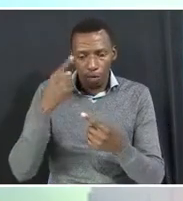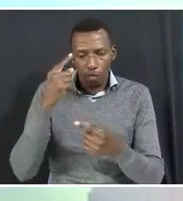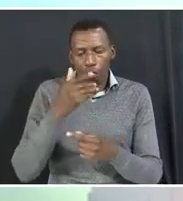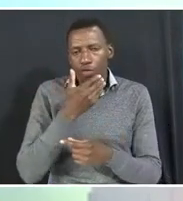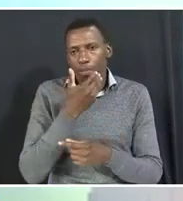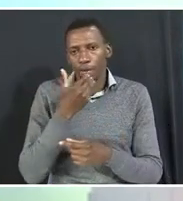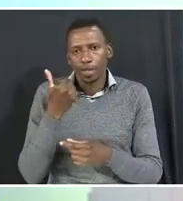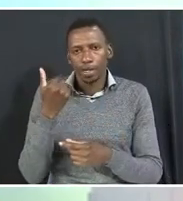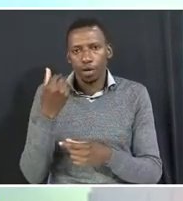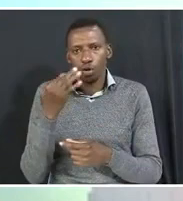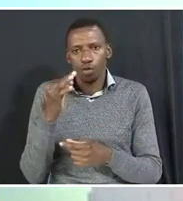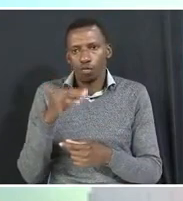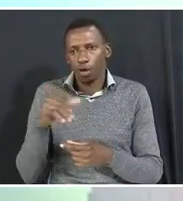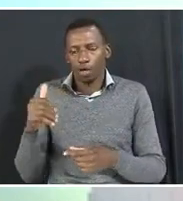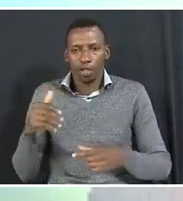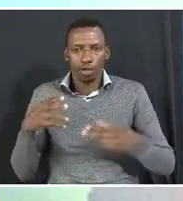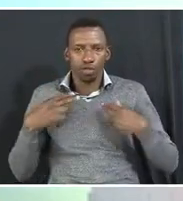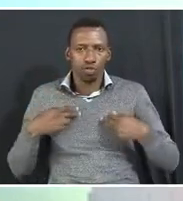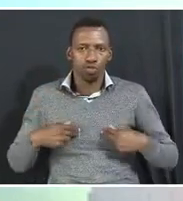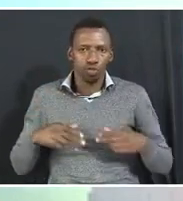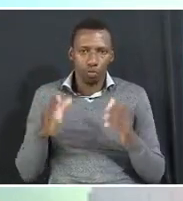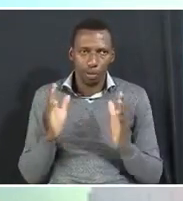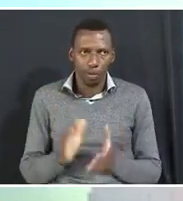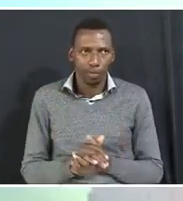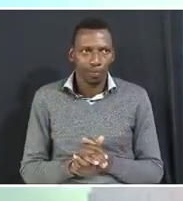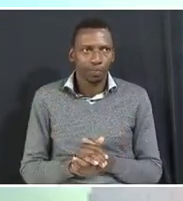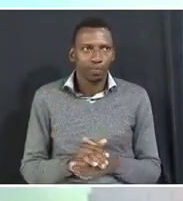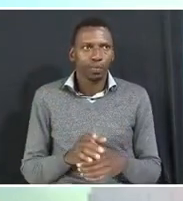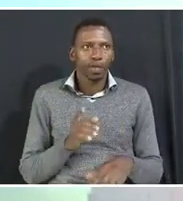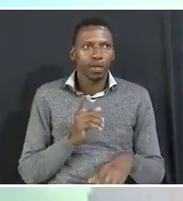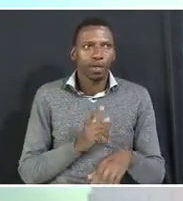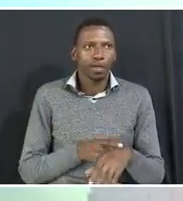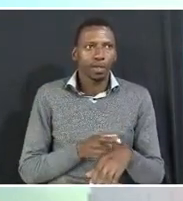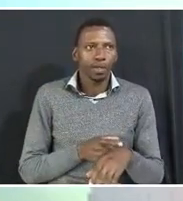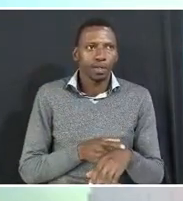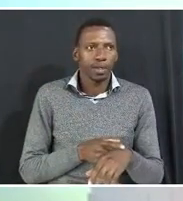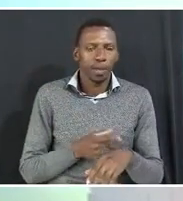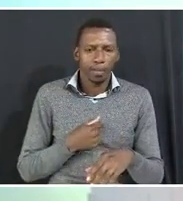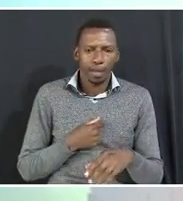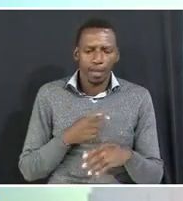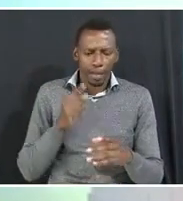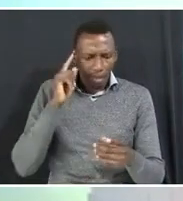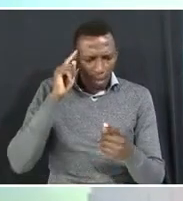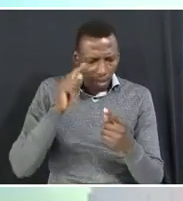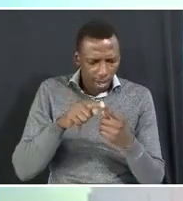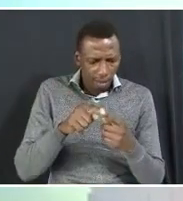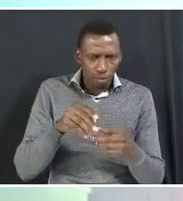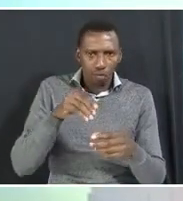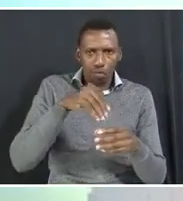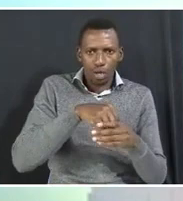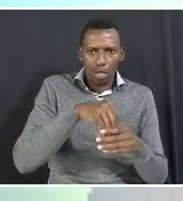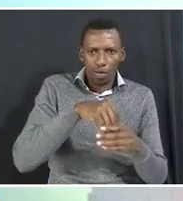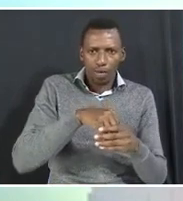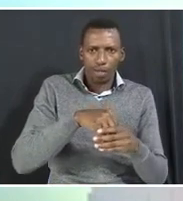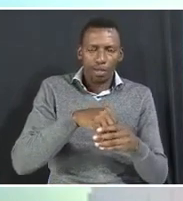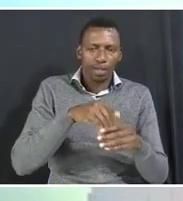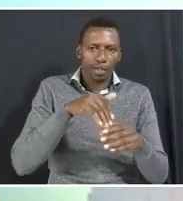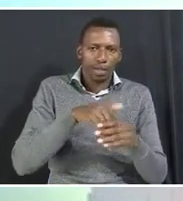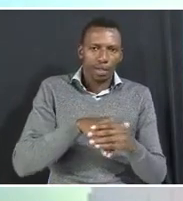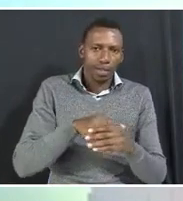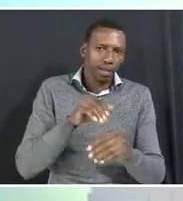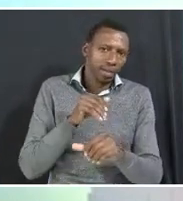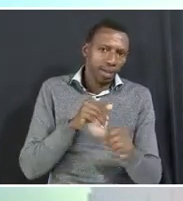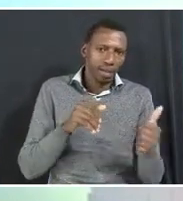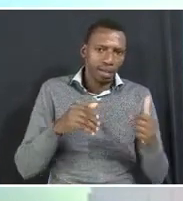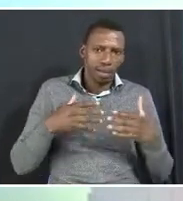betterment of other human beings. That when I a purpose to invest in other people, then my